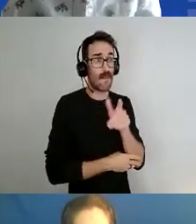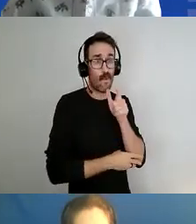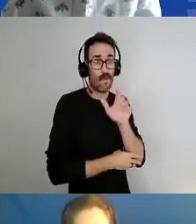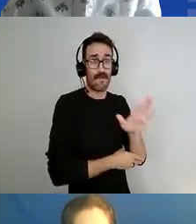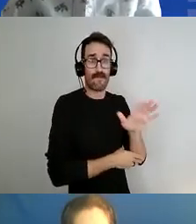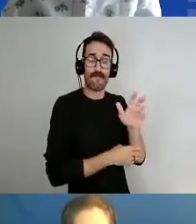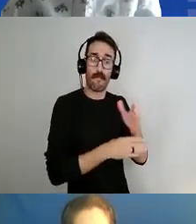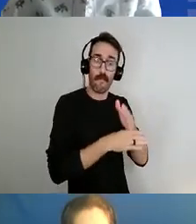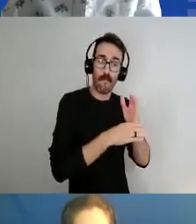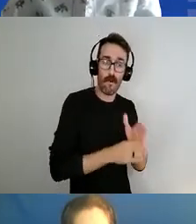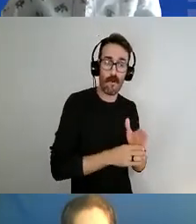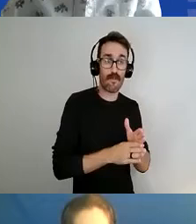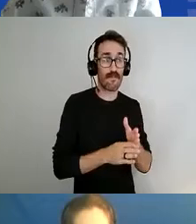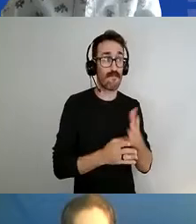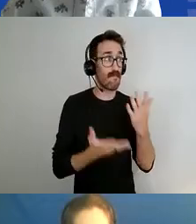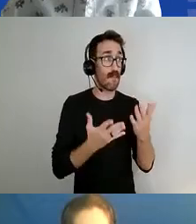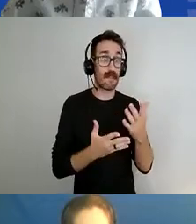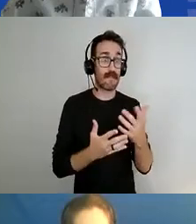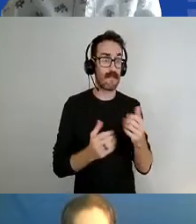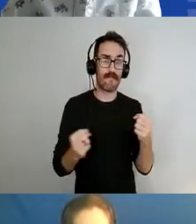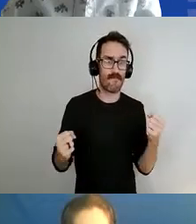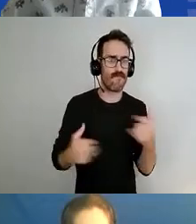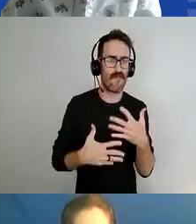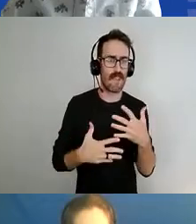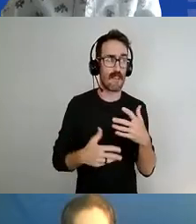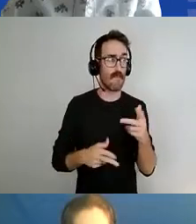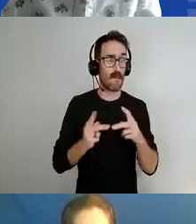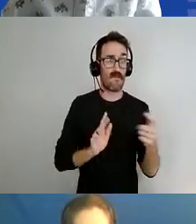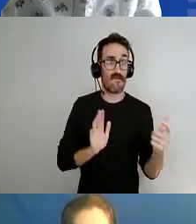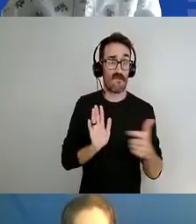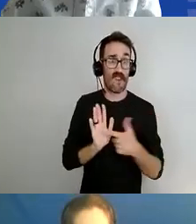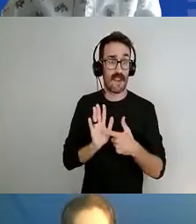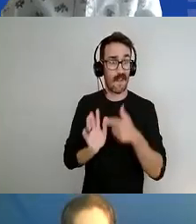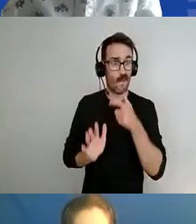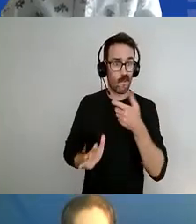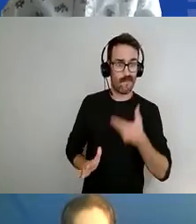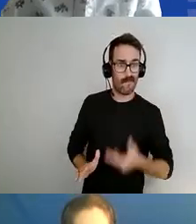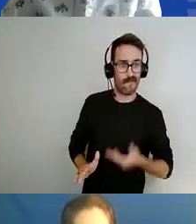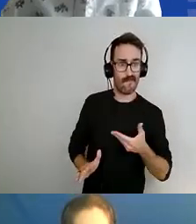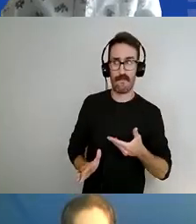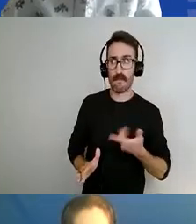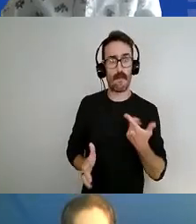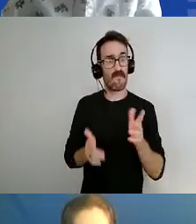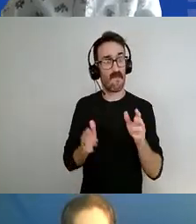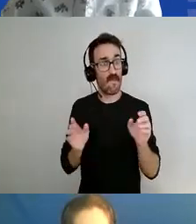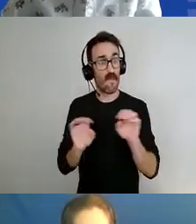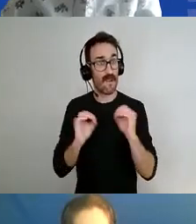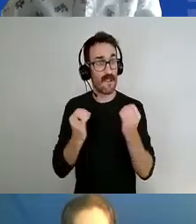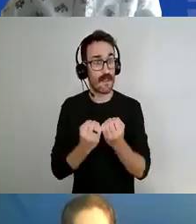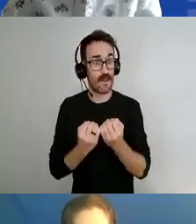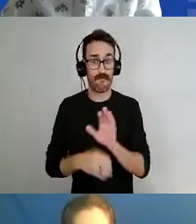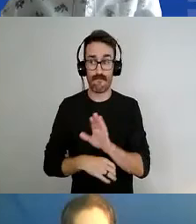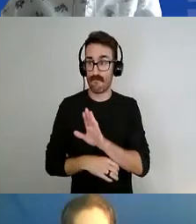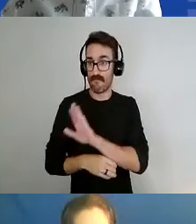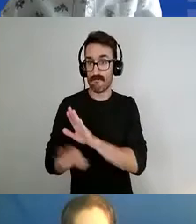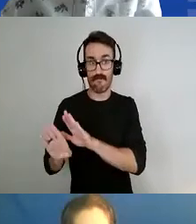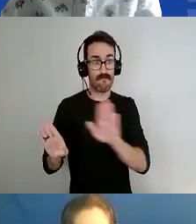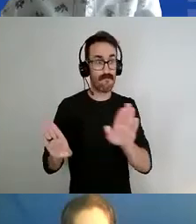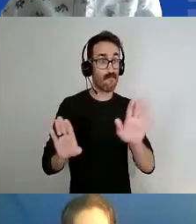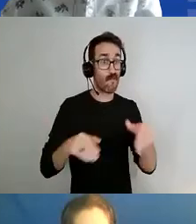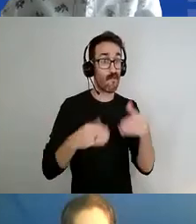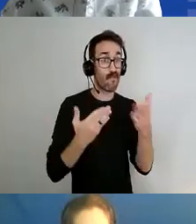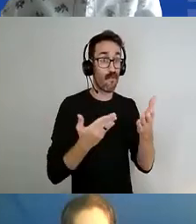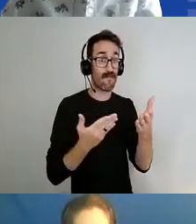fears around recognition. So that is whether organizations or service providers